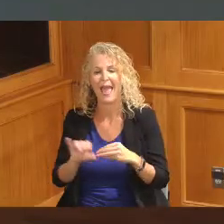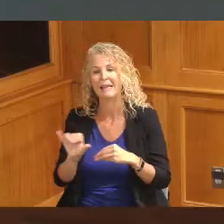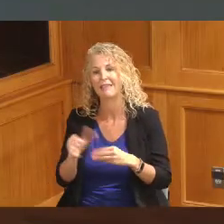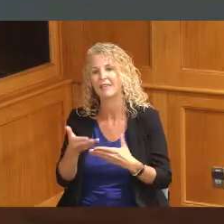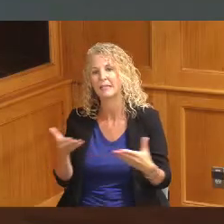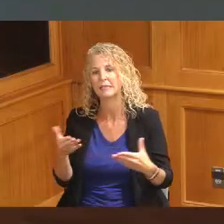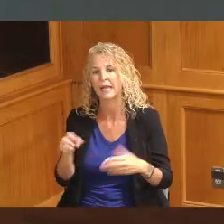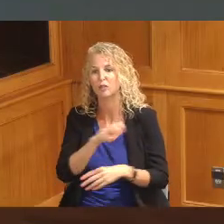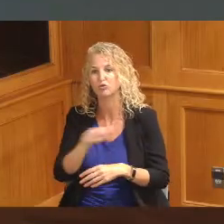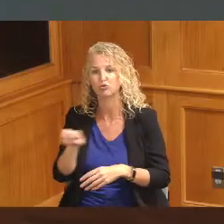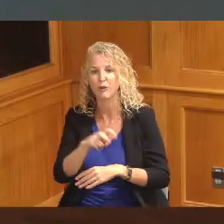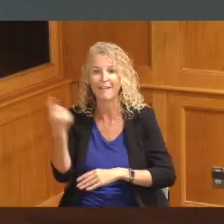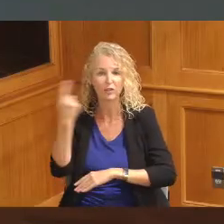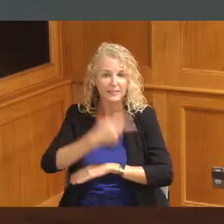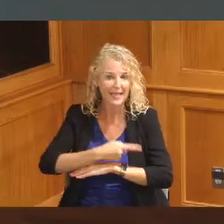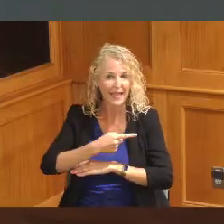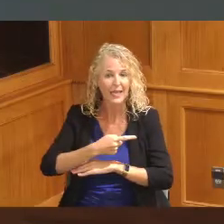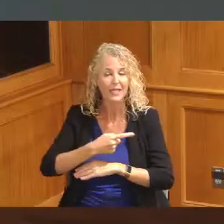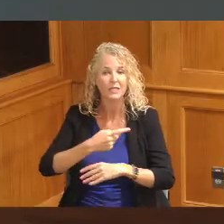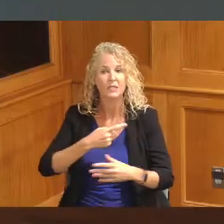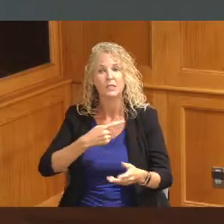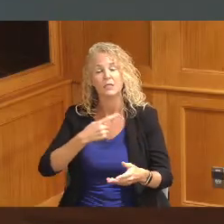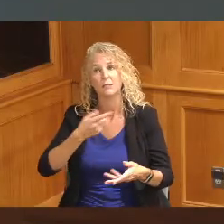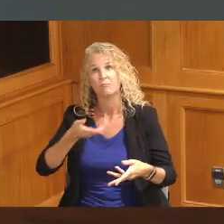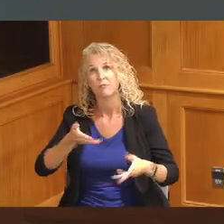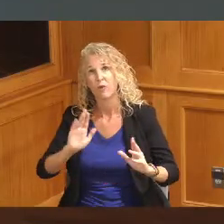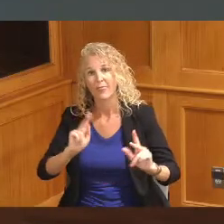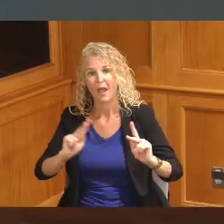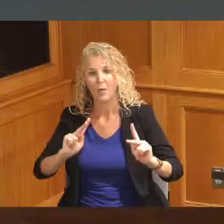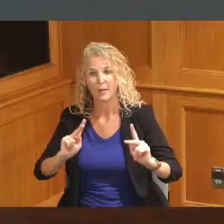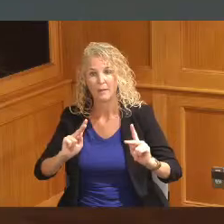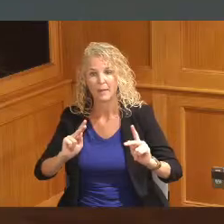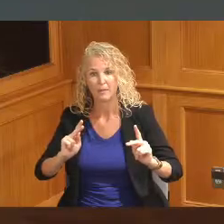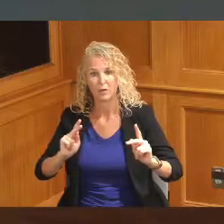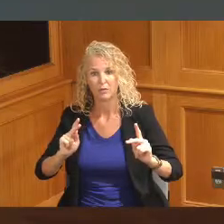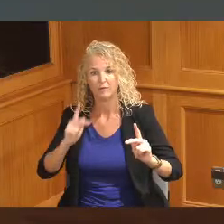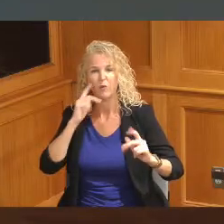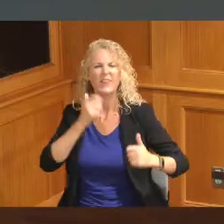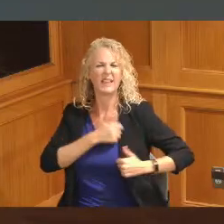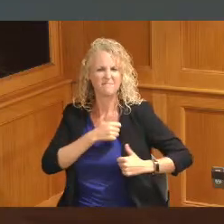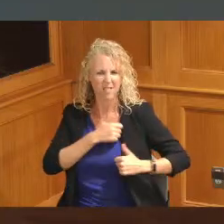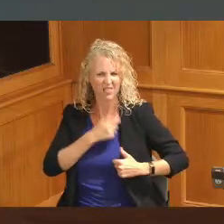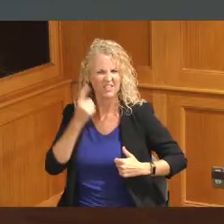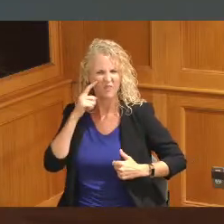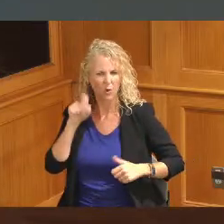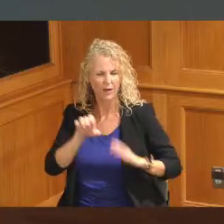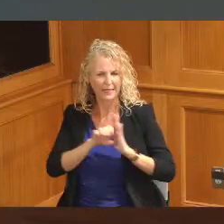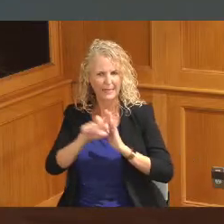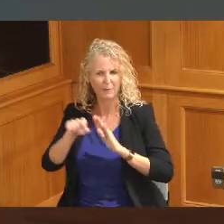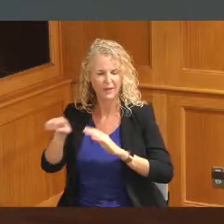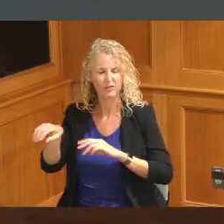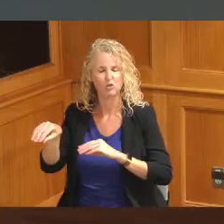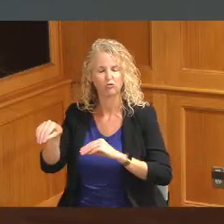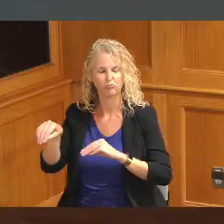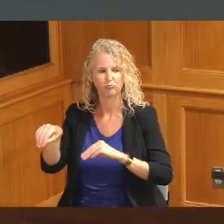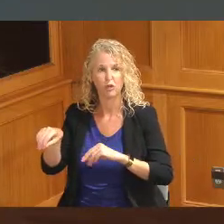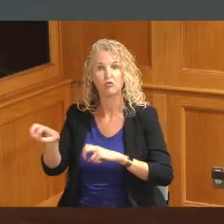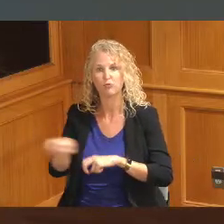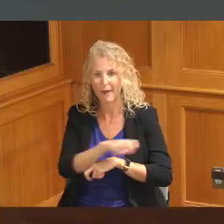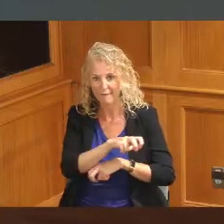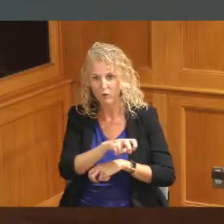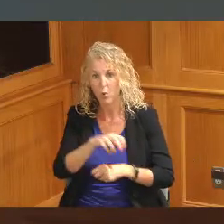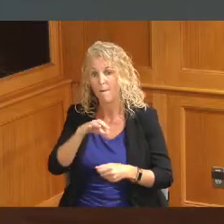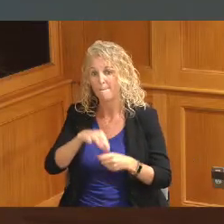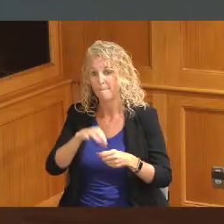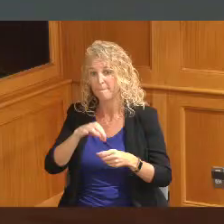travel days to the inclusion of allowable leave under military leave, allowing for people taking poll worker leave to